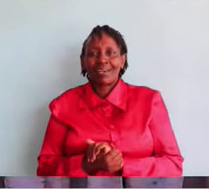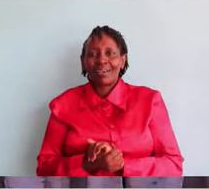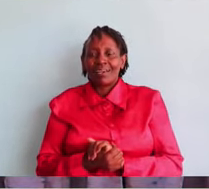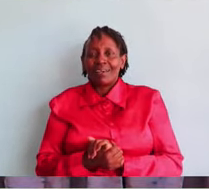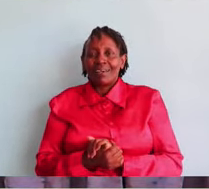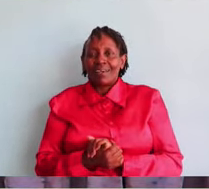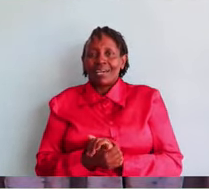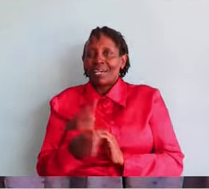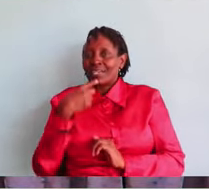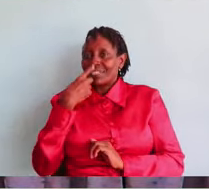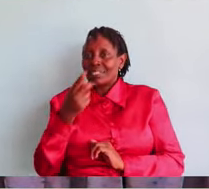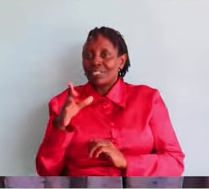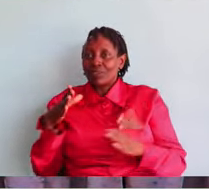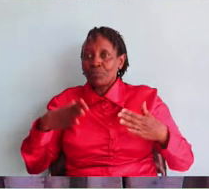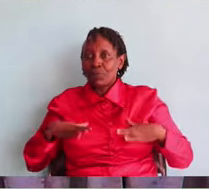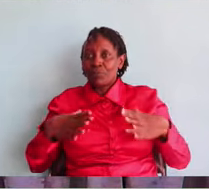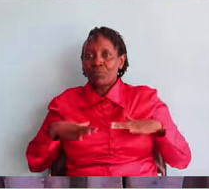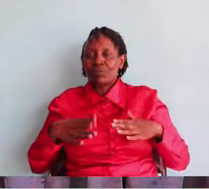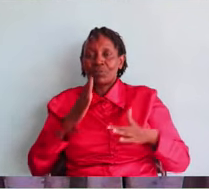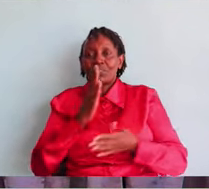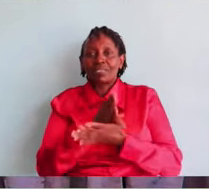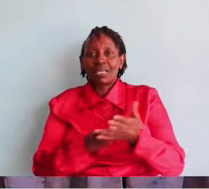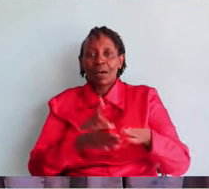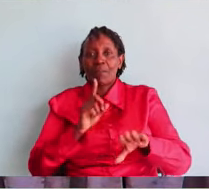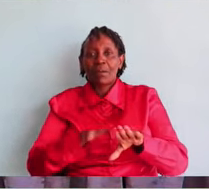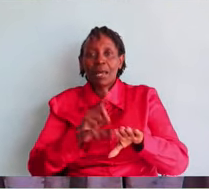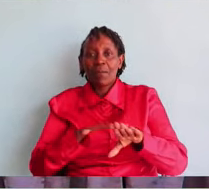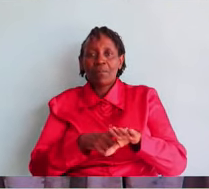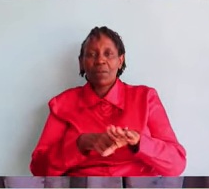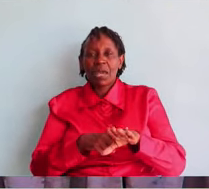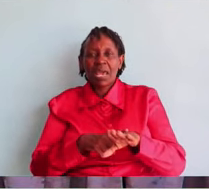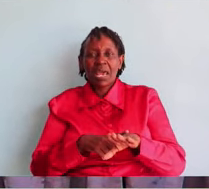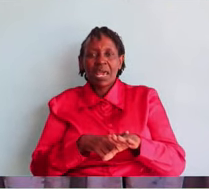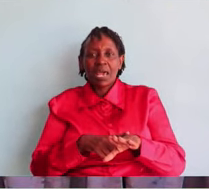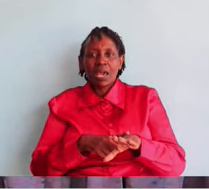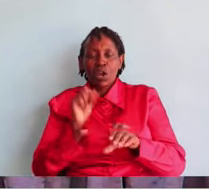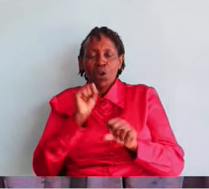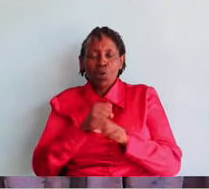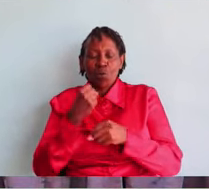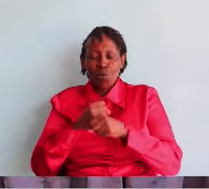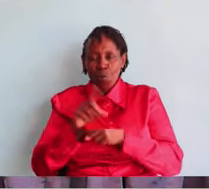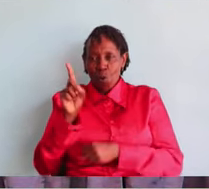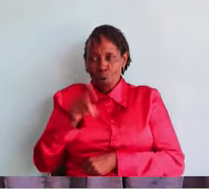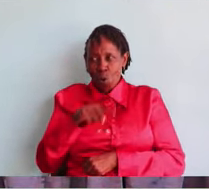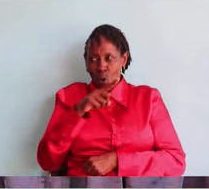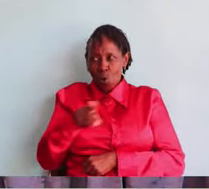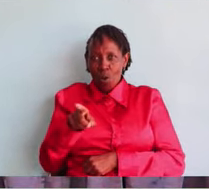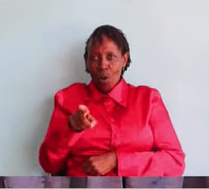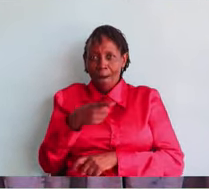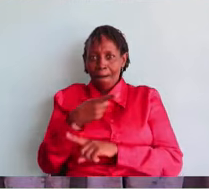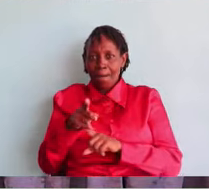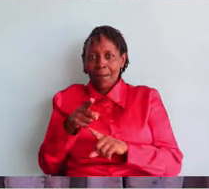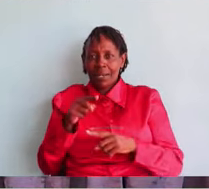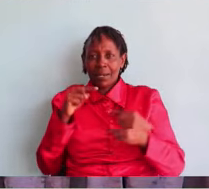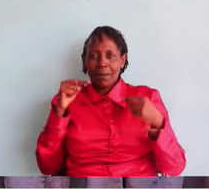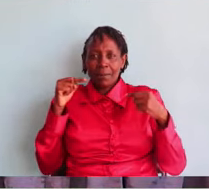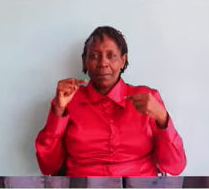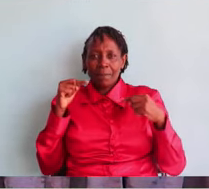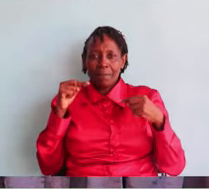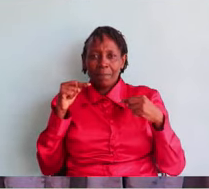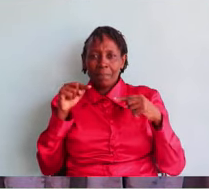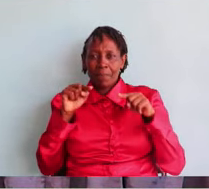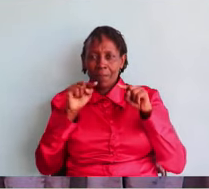that there may be times when we also mess up with other people and we still blame them